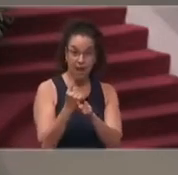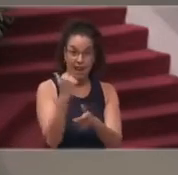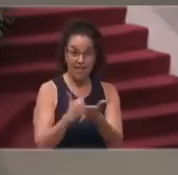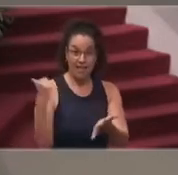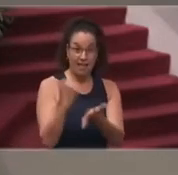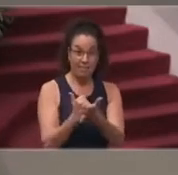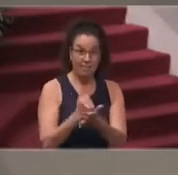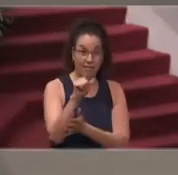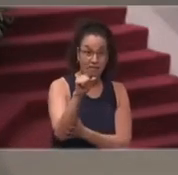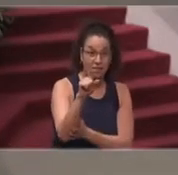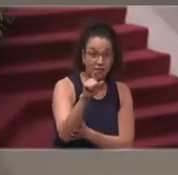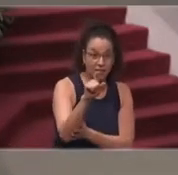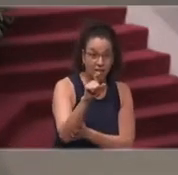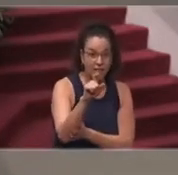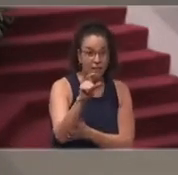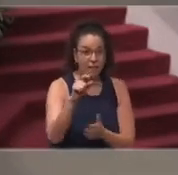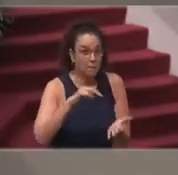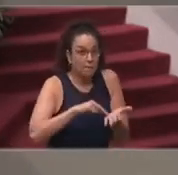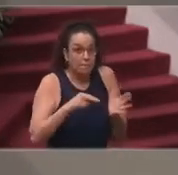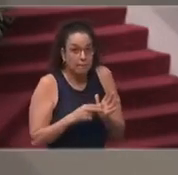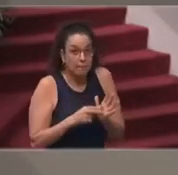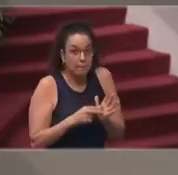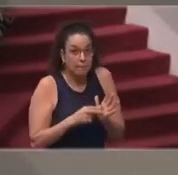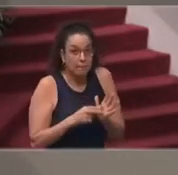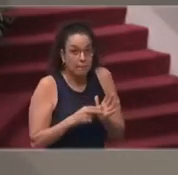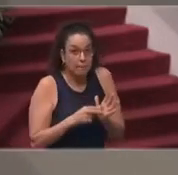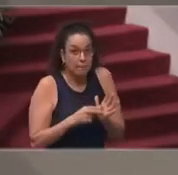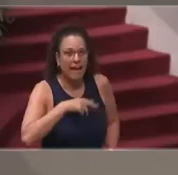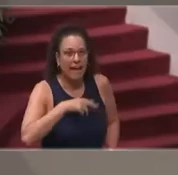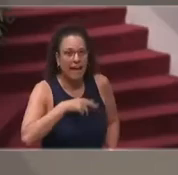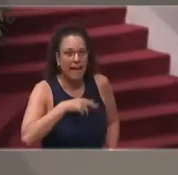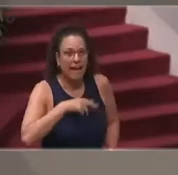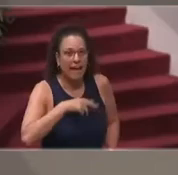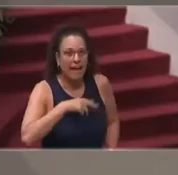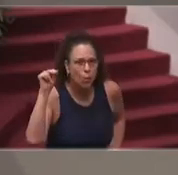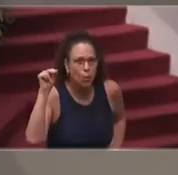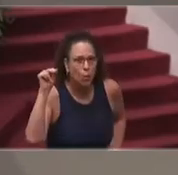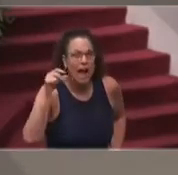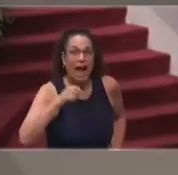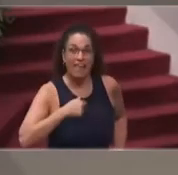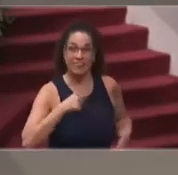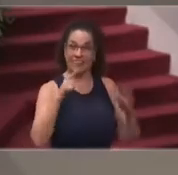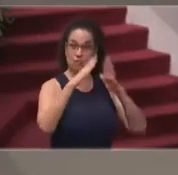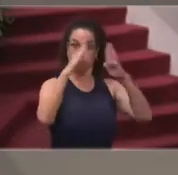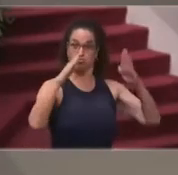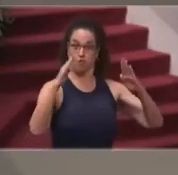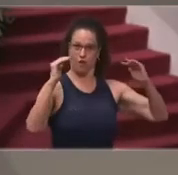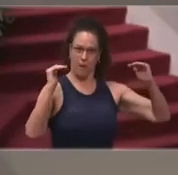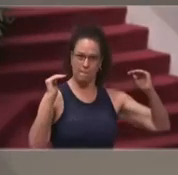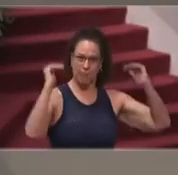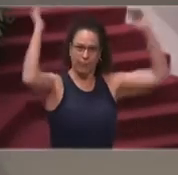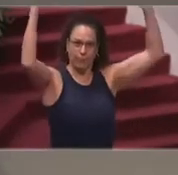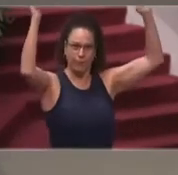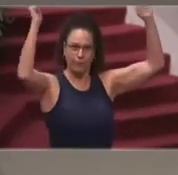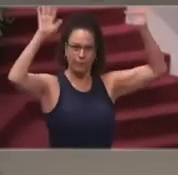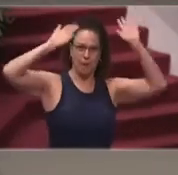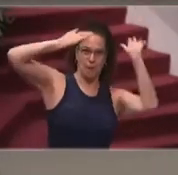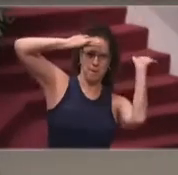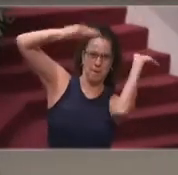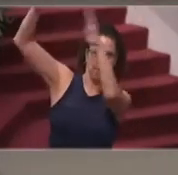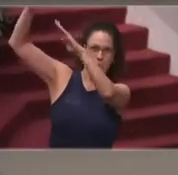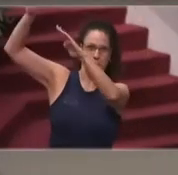Therefore, I shall not complain, and I shall raise the roof and praise him. I shall give him the glory